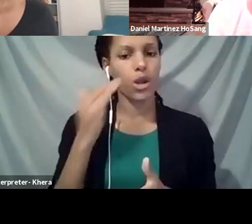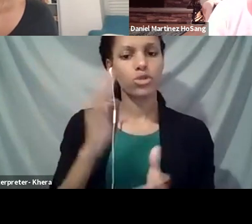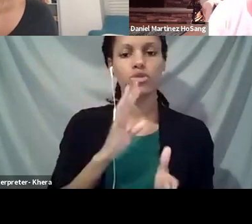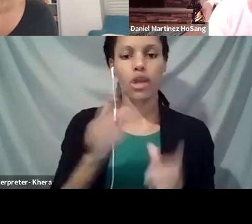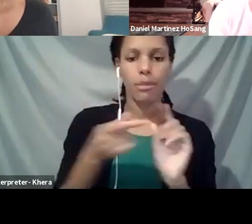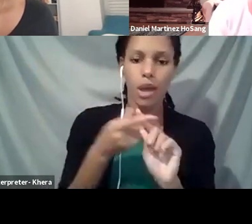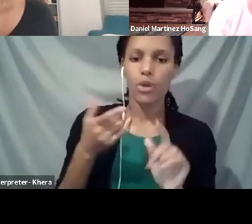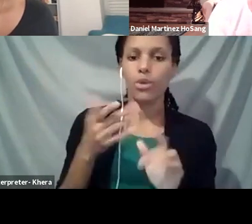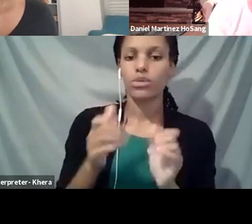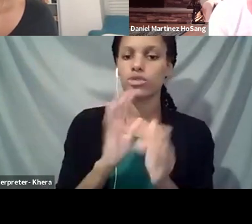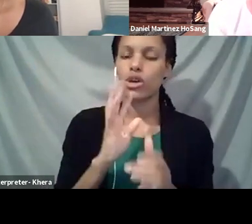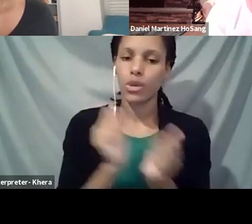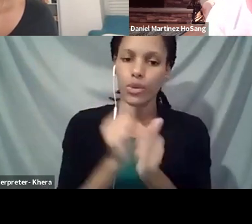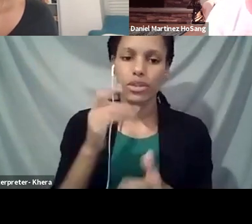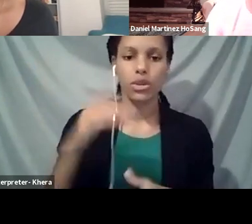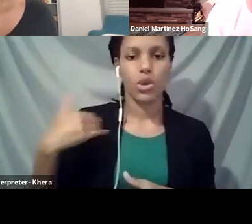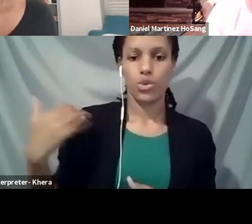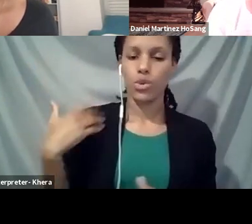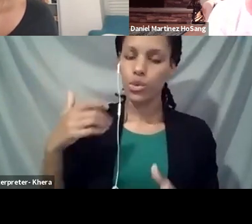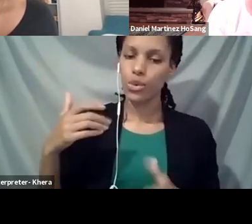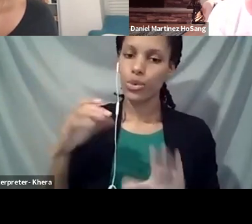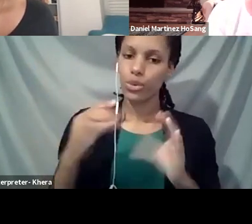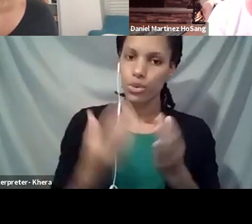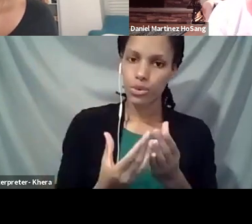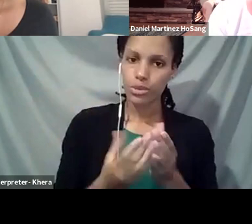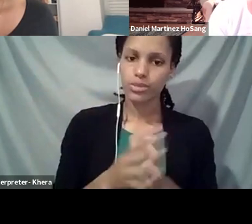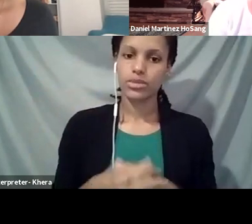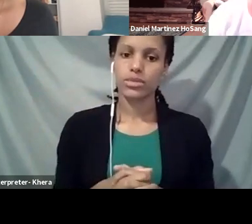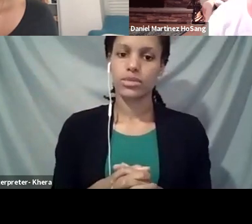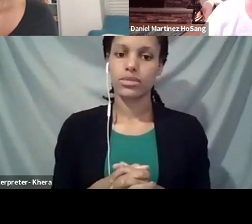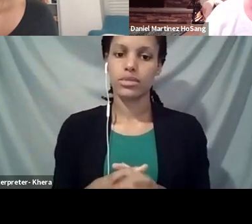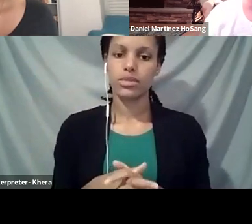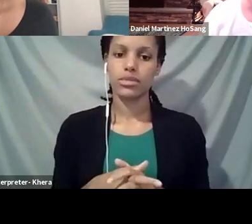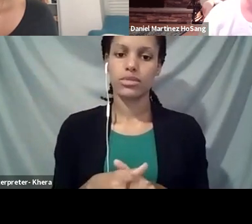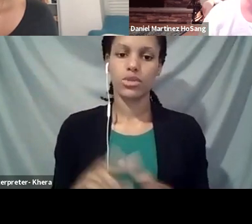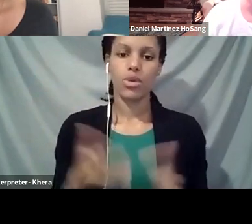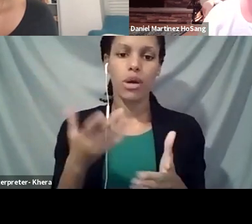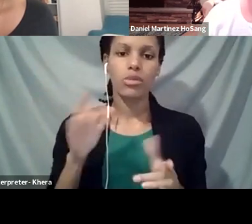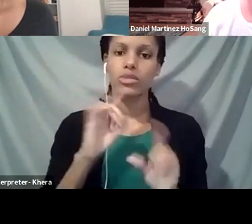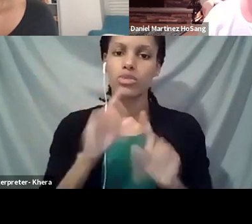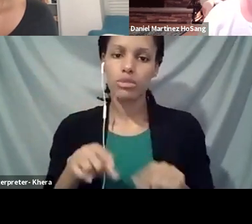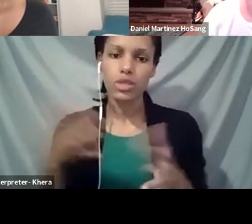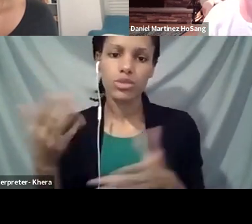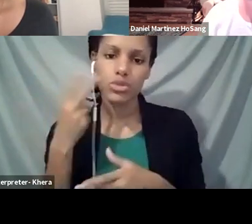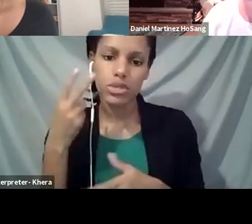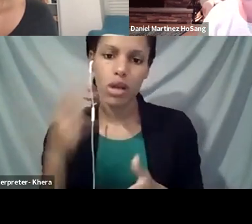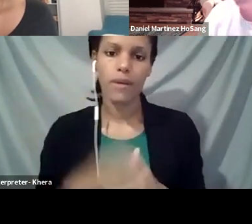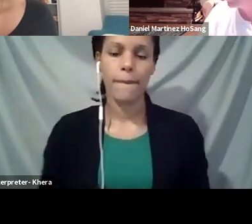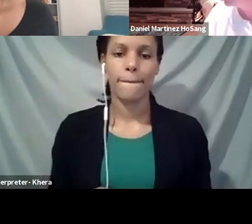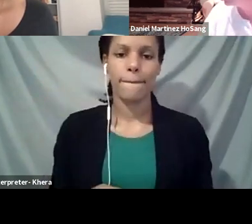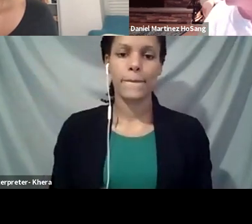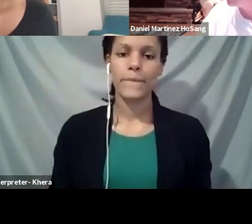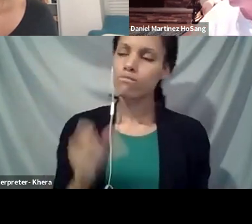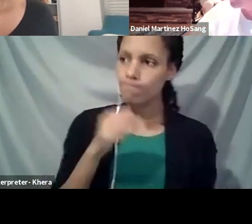the solutions that students saw maybe in response to some of these debates. Sure, yeah. So I see this question